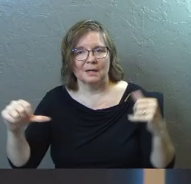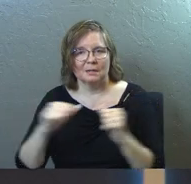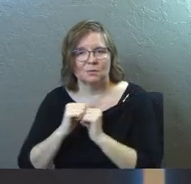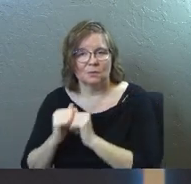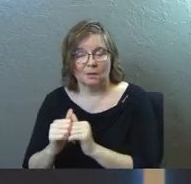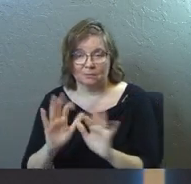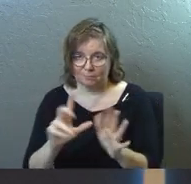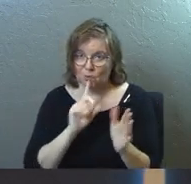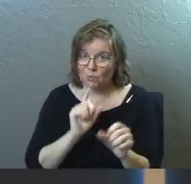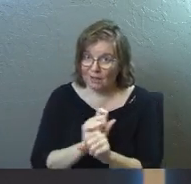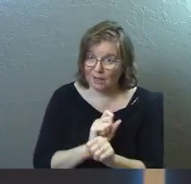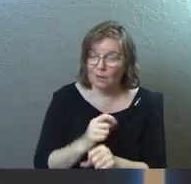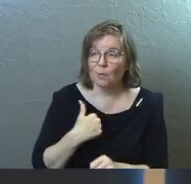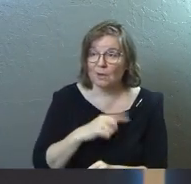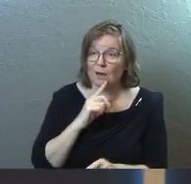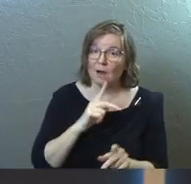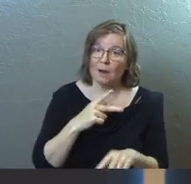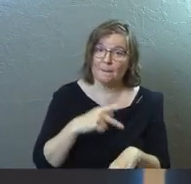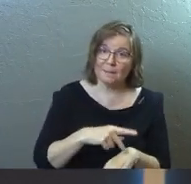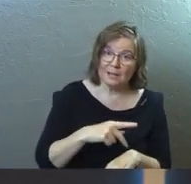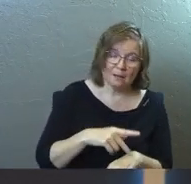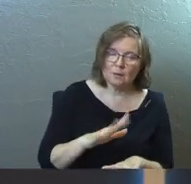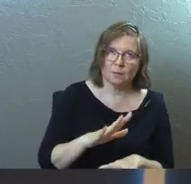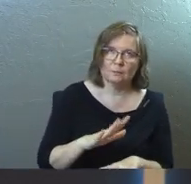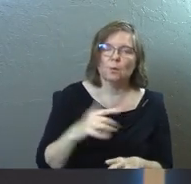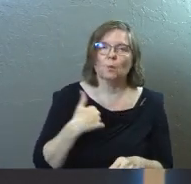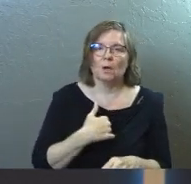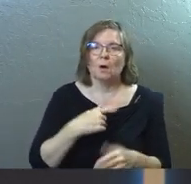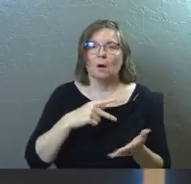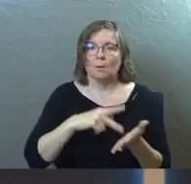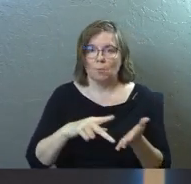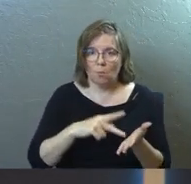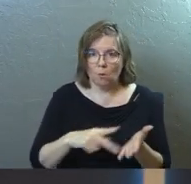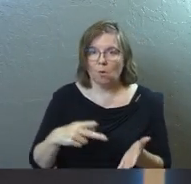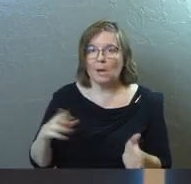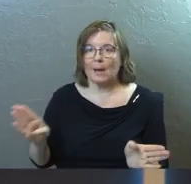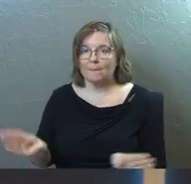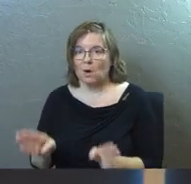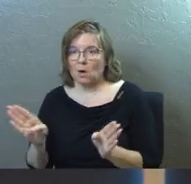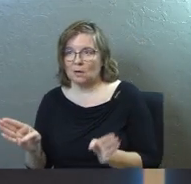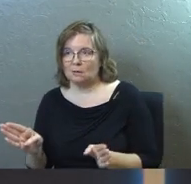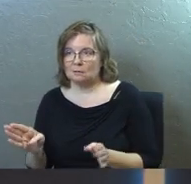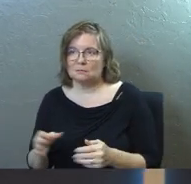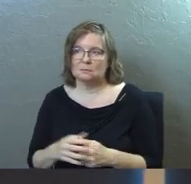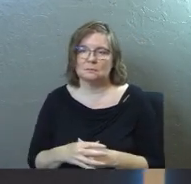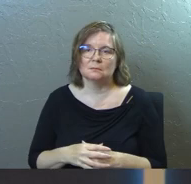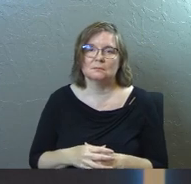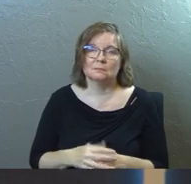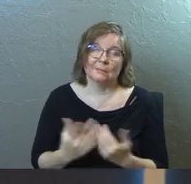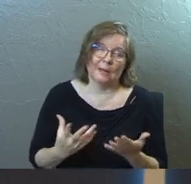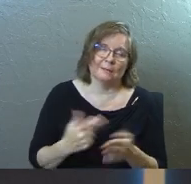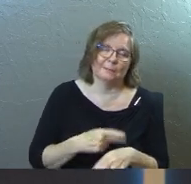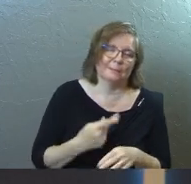here's the reality, though. Like we said, we are Paul and Barnabas, and Peter sometimes, you know.